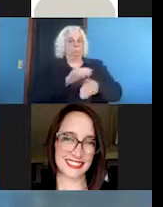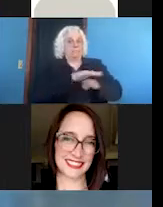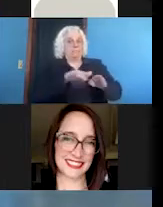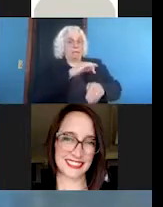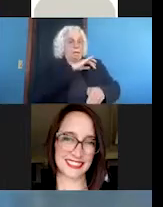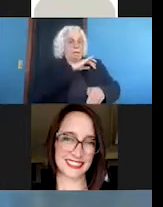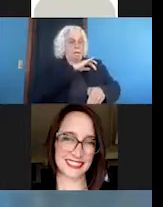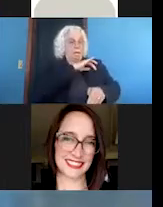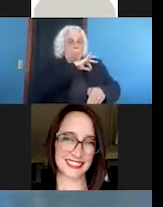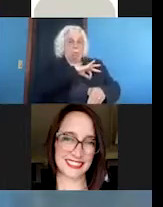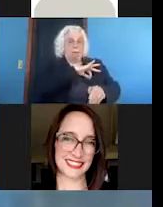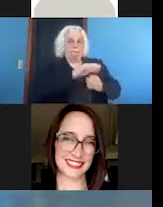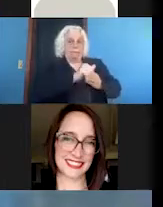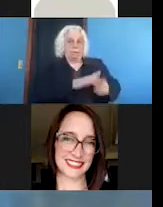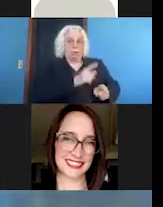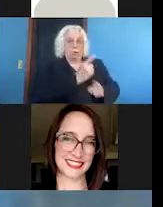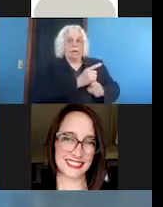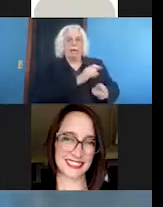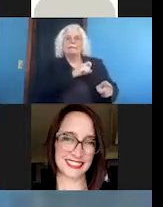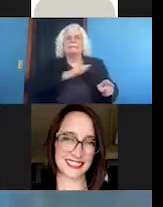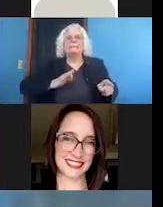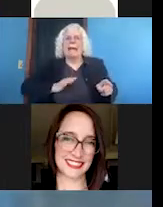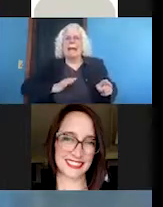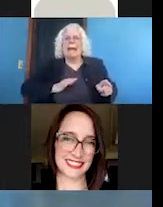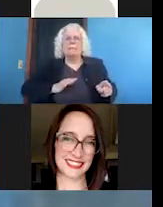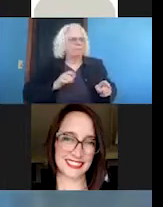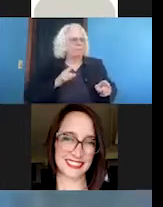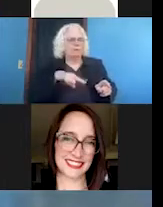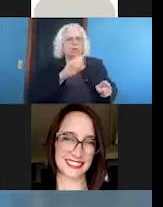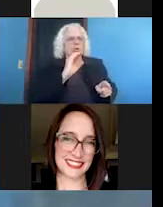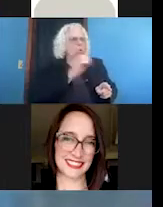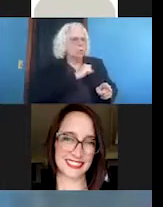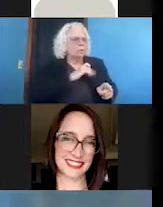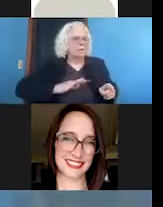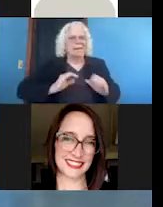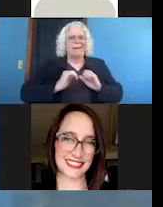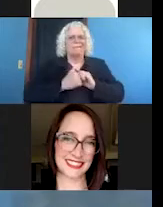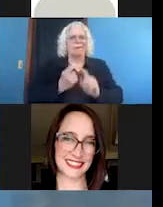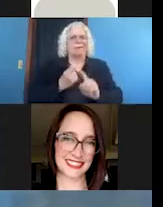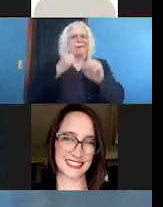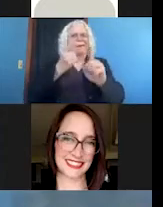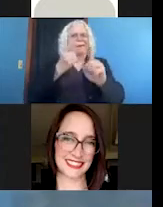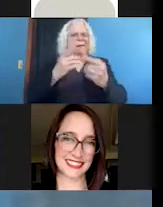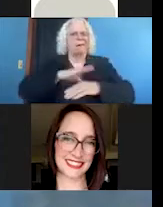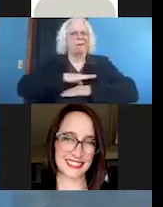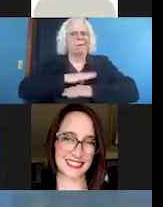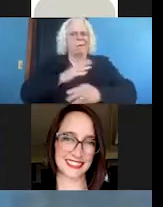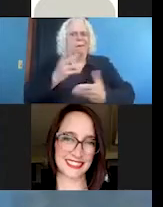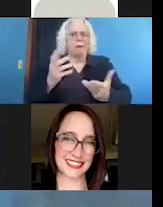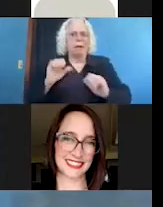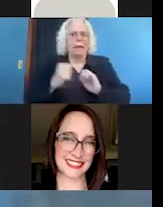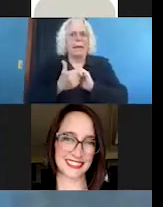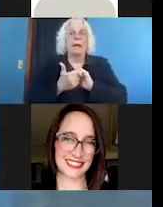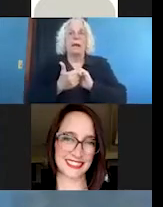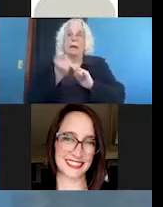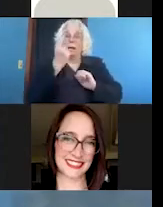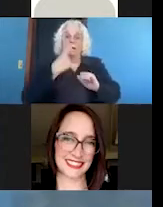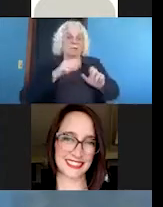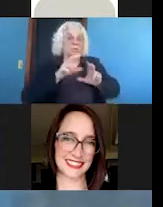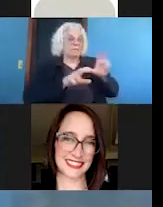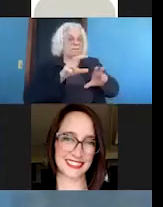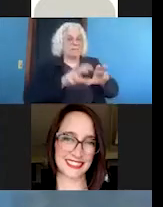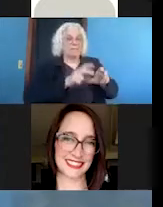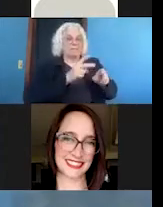staff, because if we don't have staff, how can we execute our mission? And we've invested a lot in just maintaining